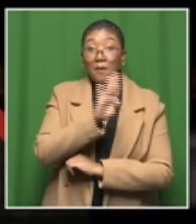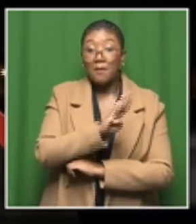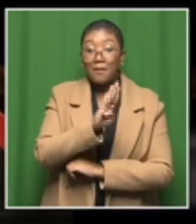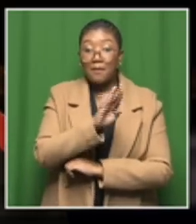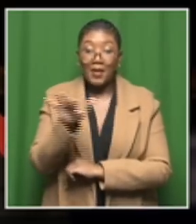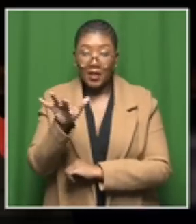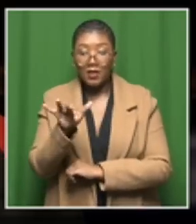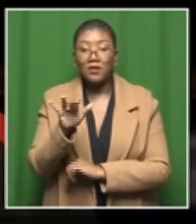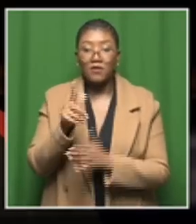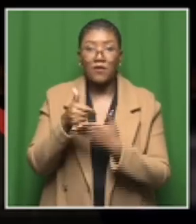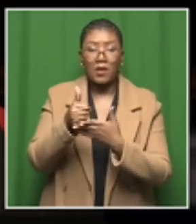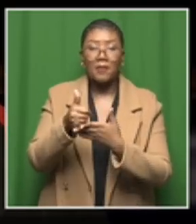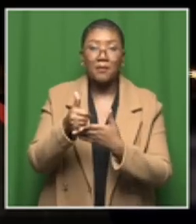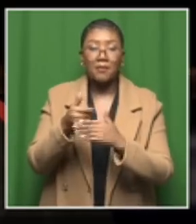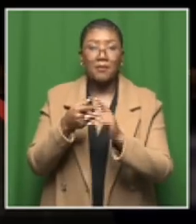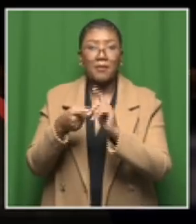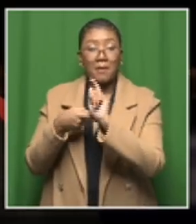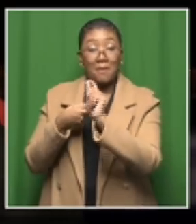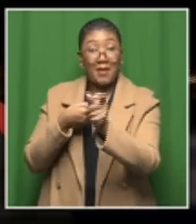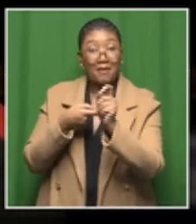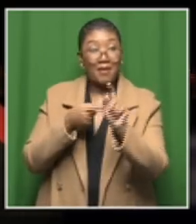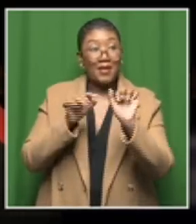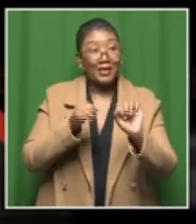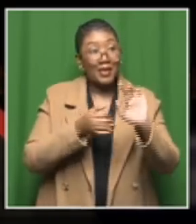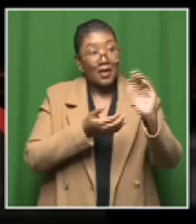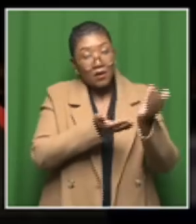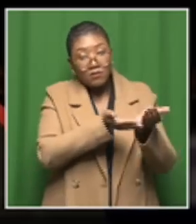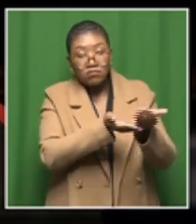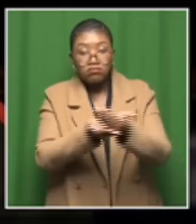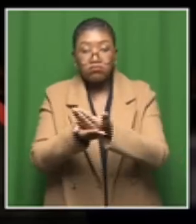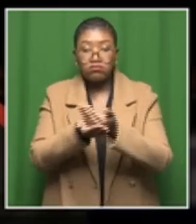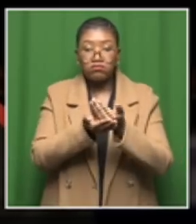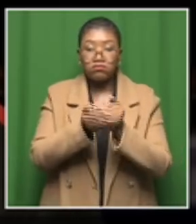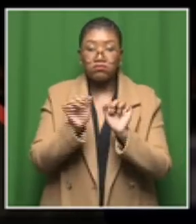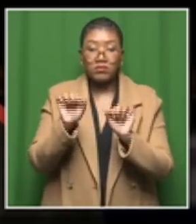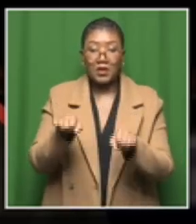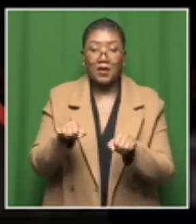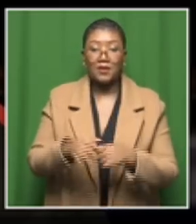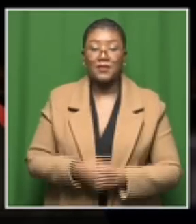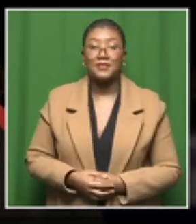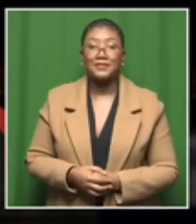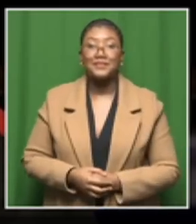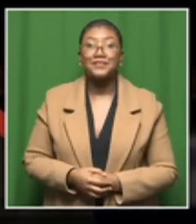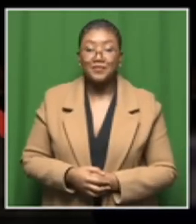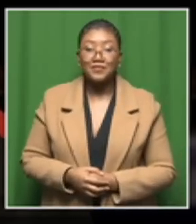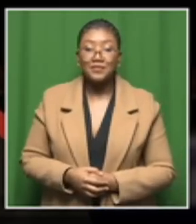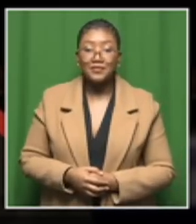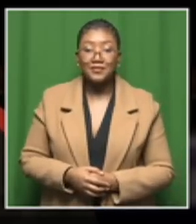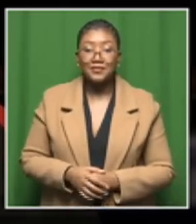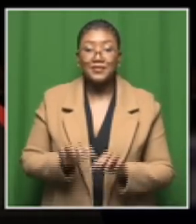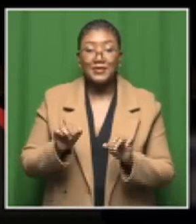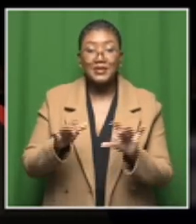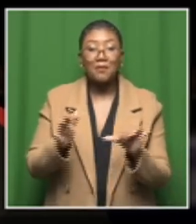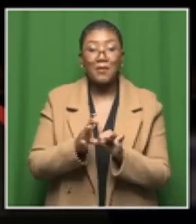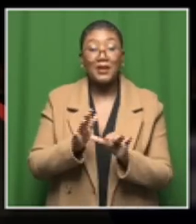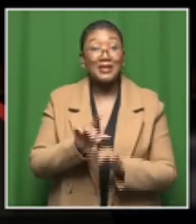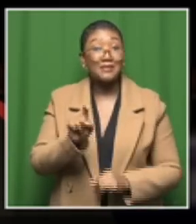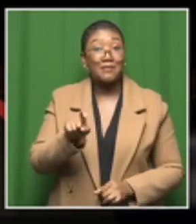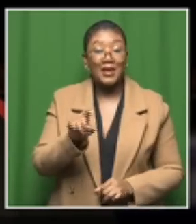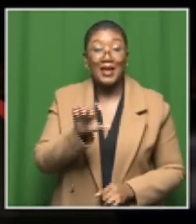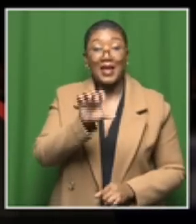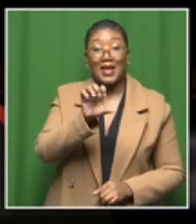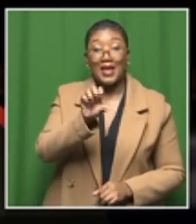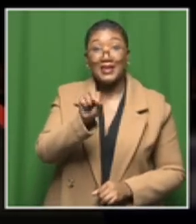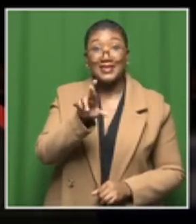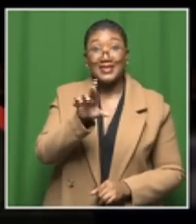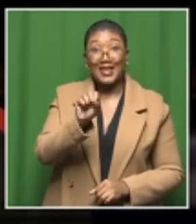So that's a far larger amount of money we can generate. Tinkering we must do on the side, but it's going to give you 2 or 3 billion rand. So I think for us it's really about give SARS all the